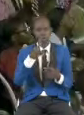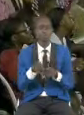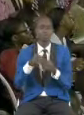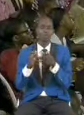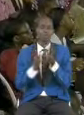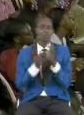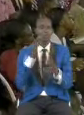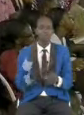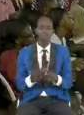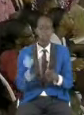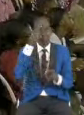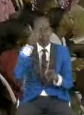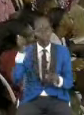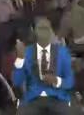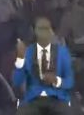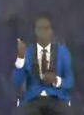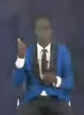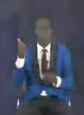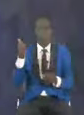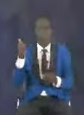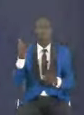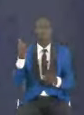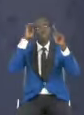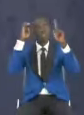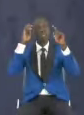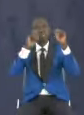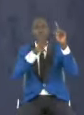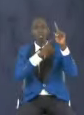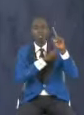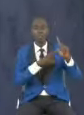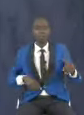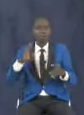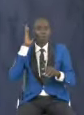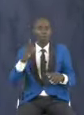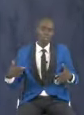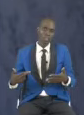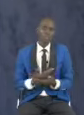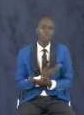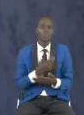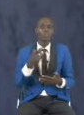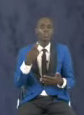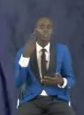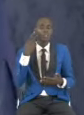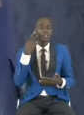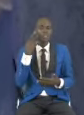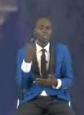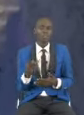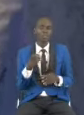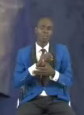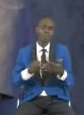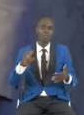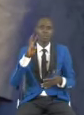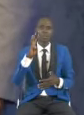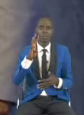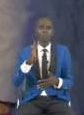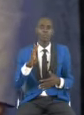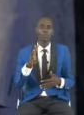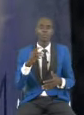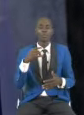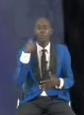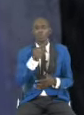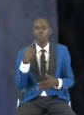Because he, the Lord, he will renew your strength. Look at verse 4 there. In verse 4 there, who redeemeth thy